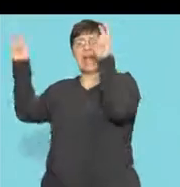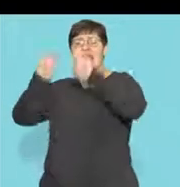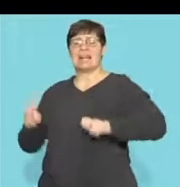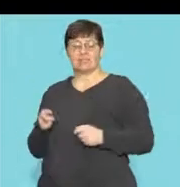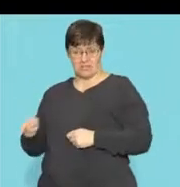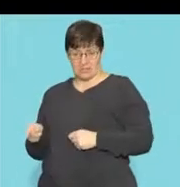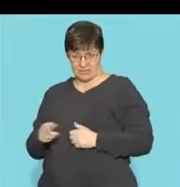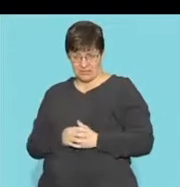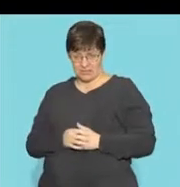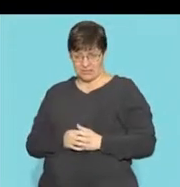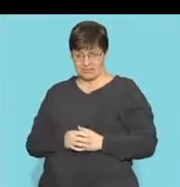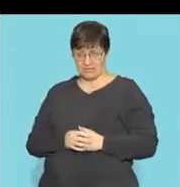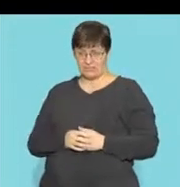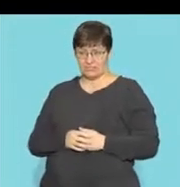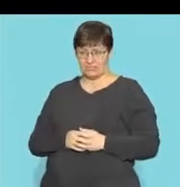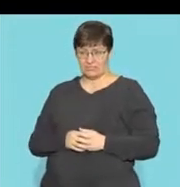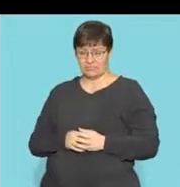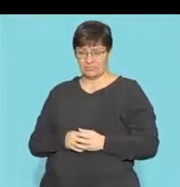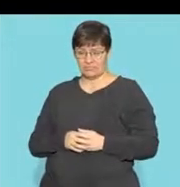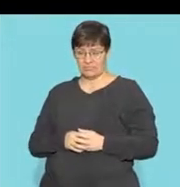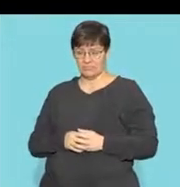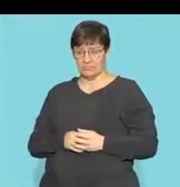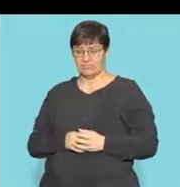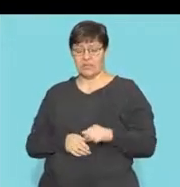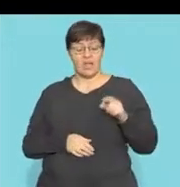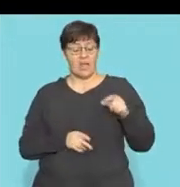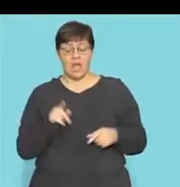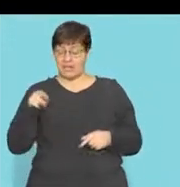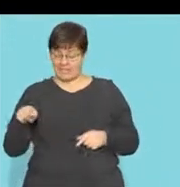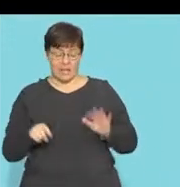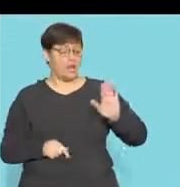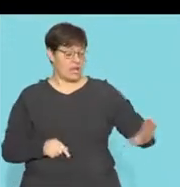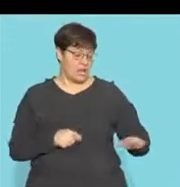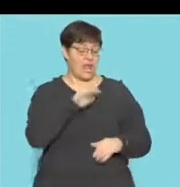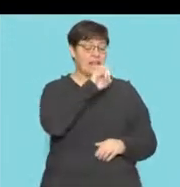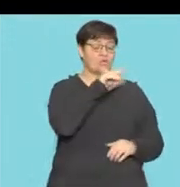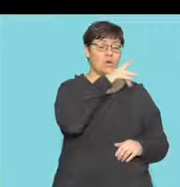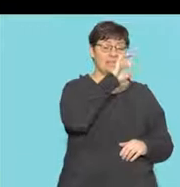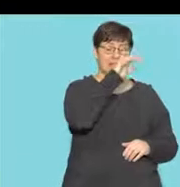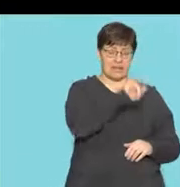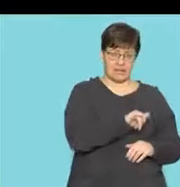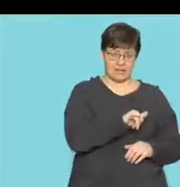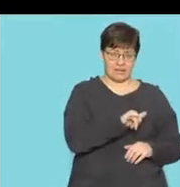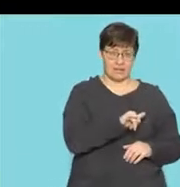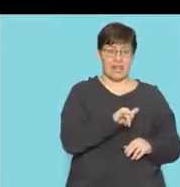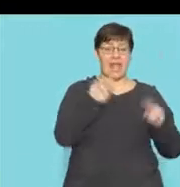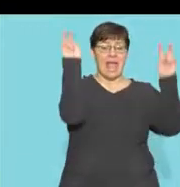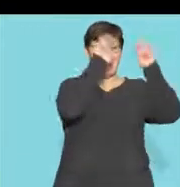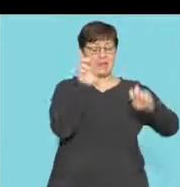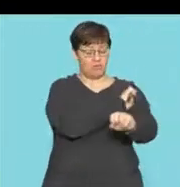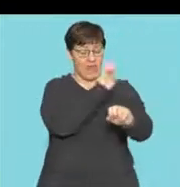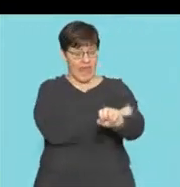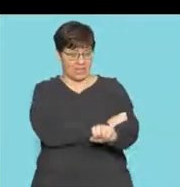energy. In your electrolytic cell, it takes the input of electrical